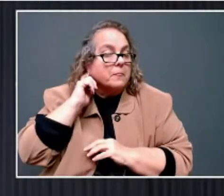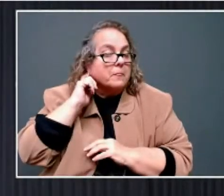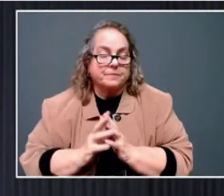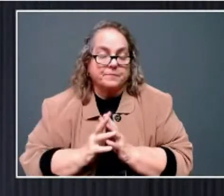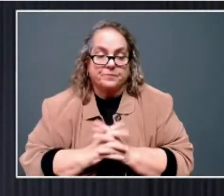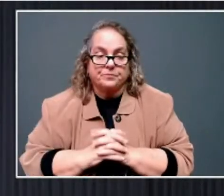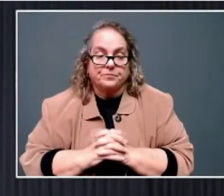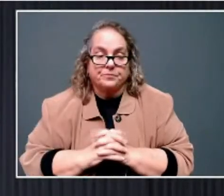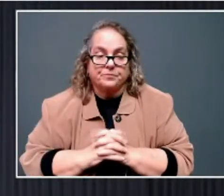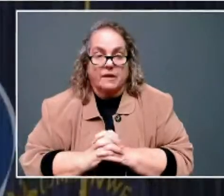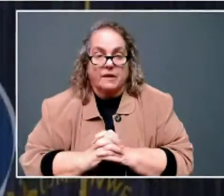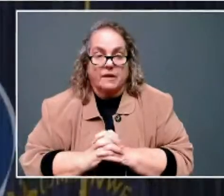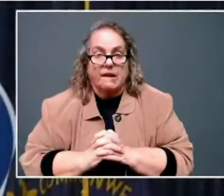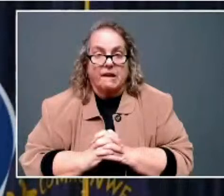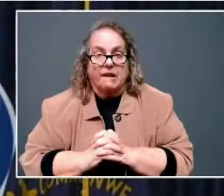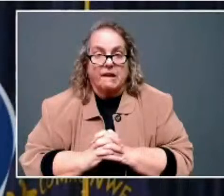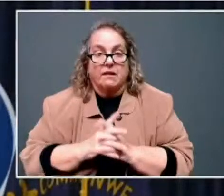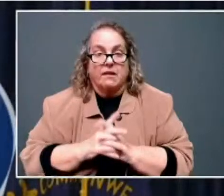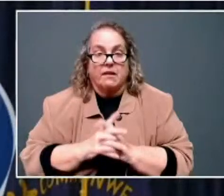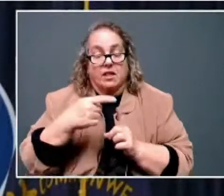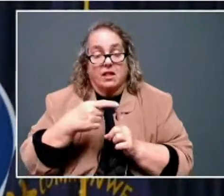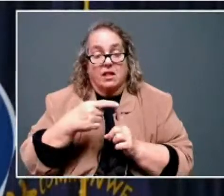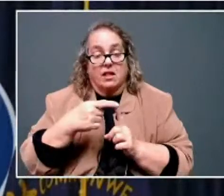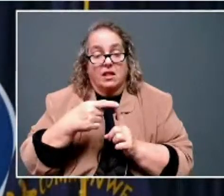All right. So the length of stay,